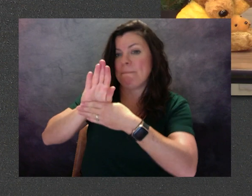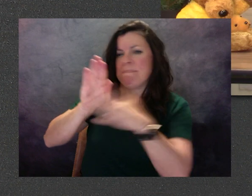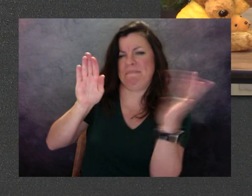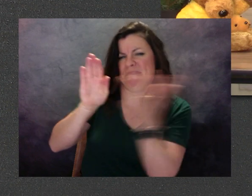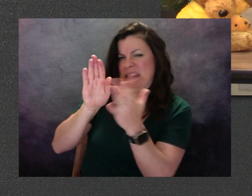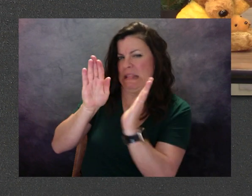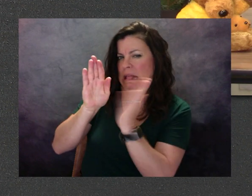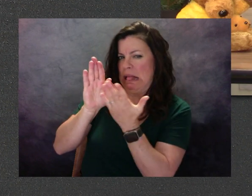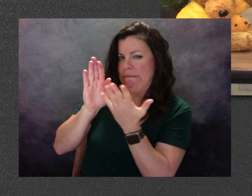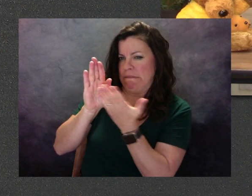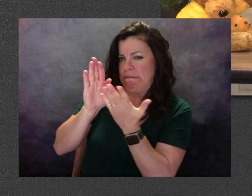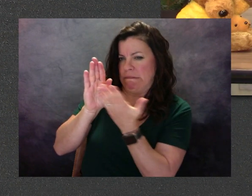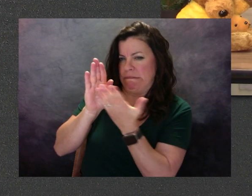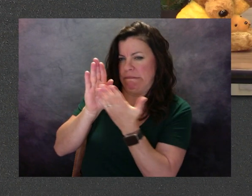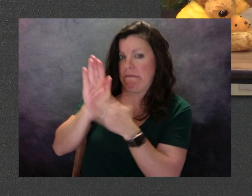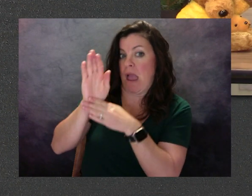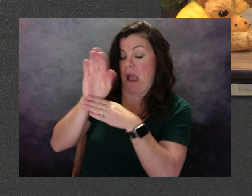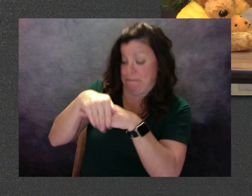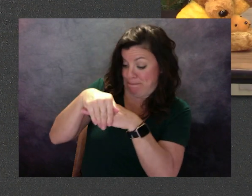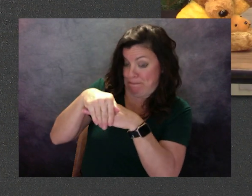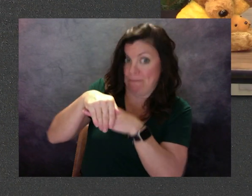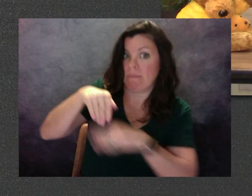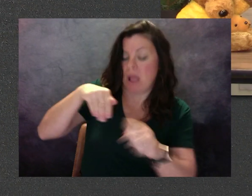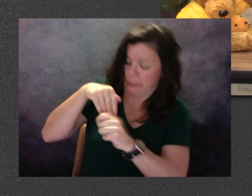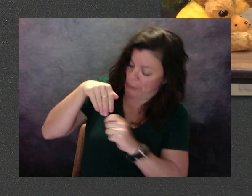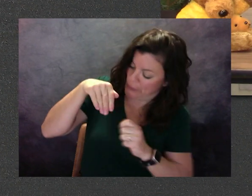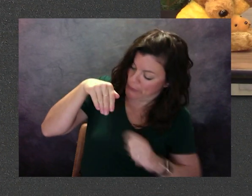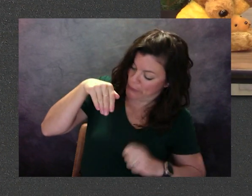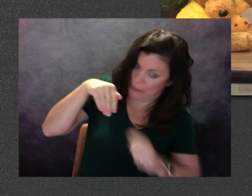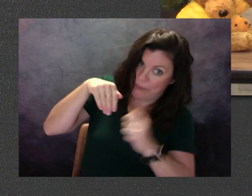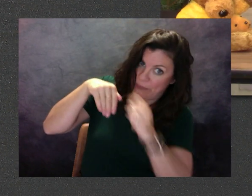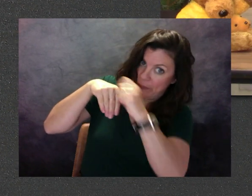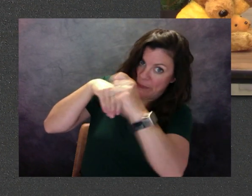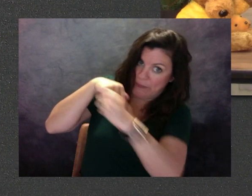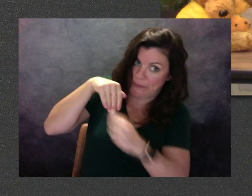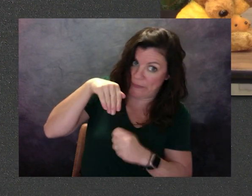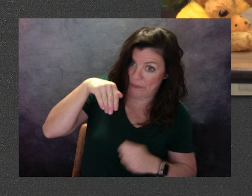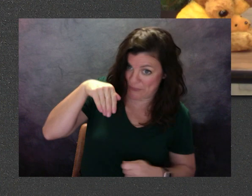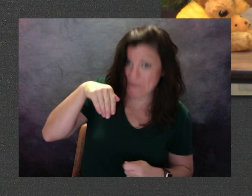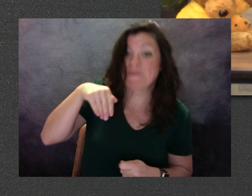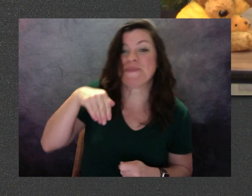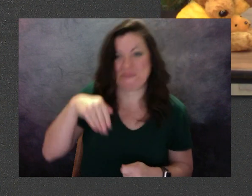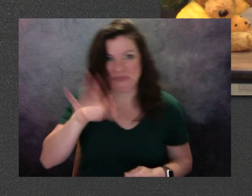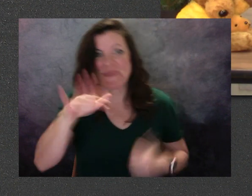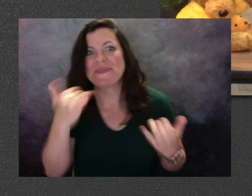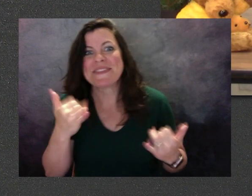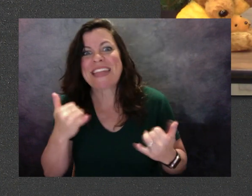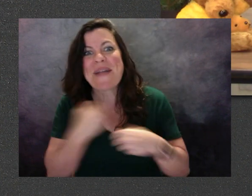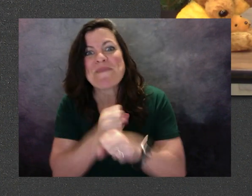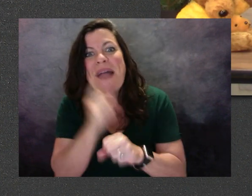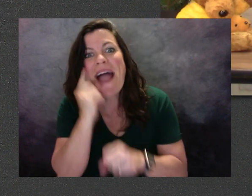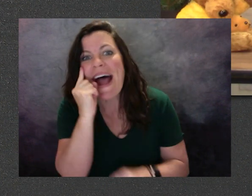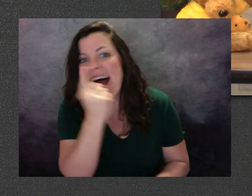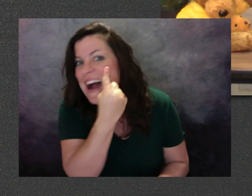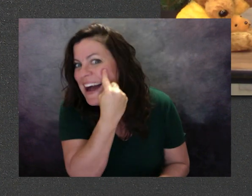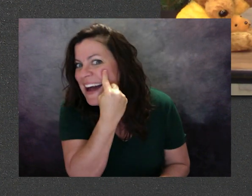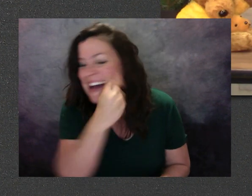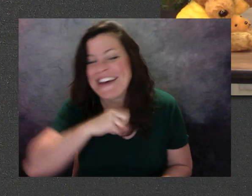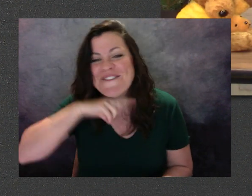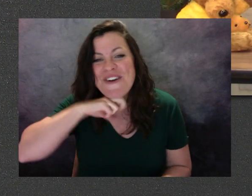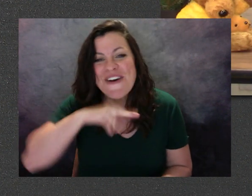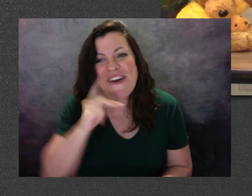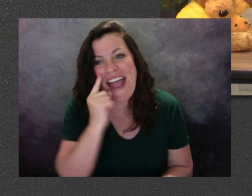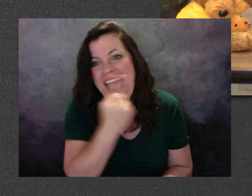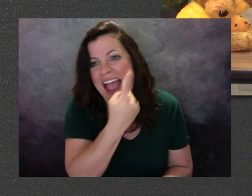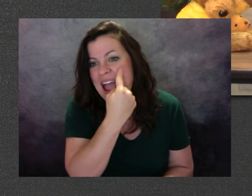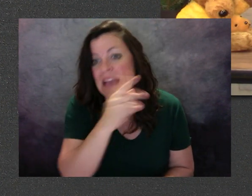mouth. So I'm going to scribble, scribble, scribble. And if you don't have a green marker or a green